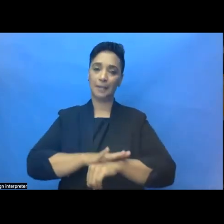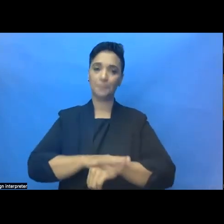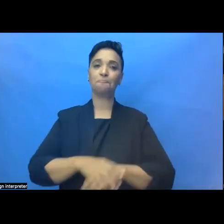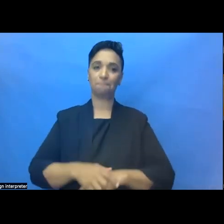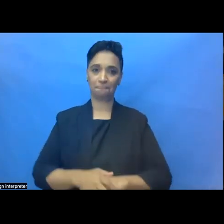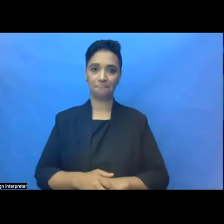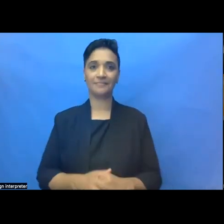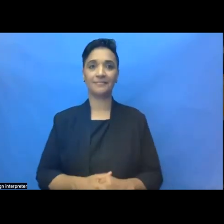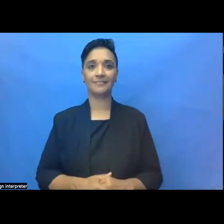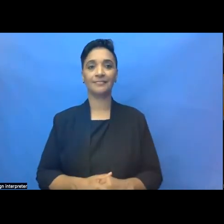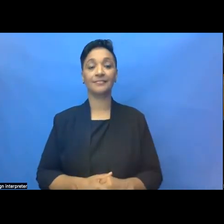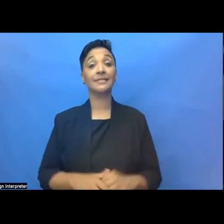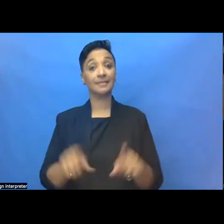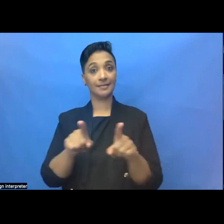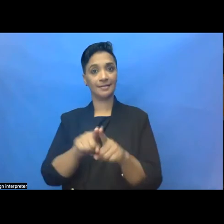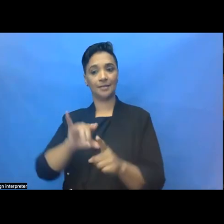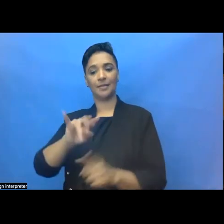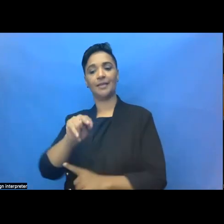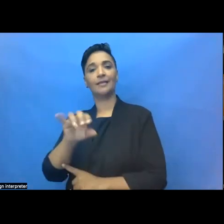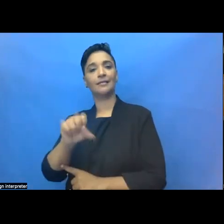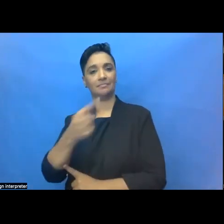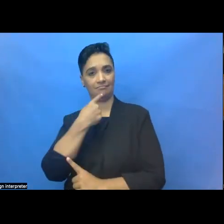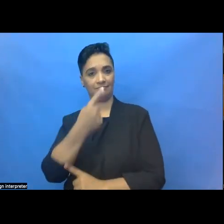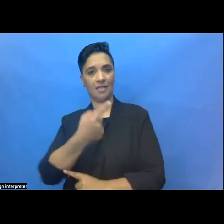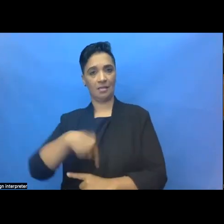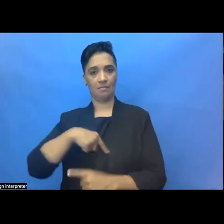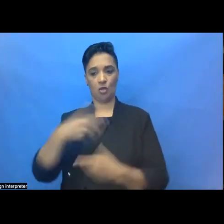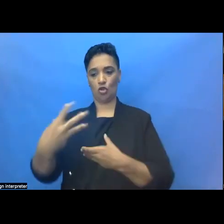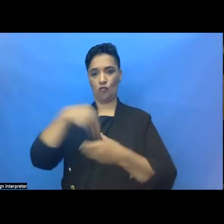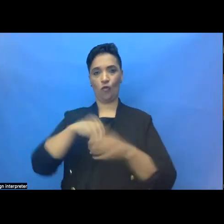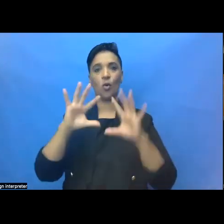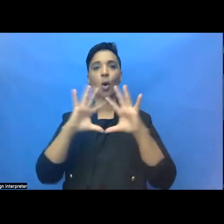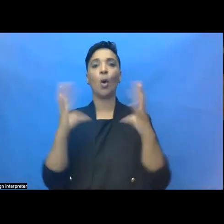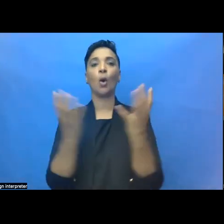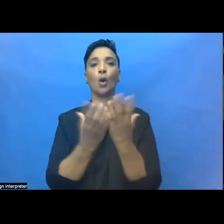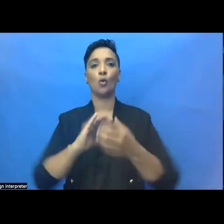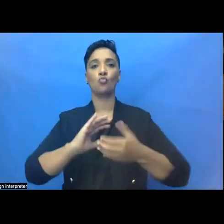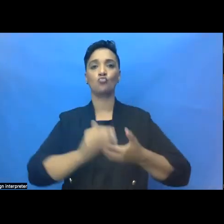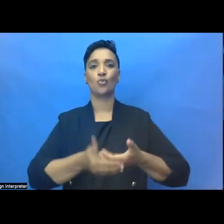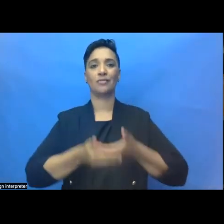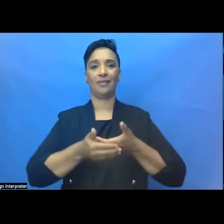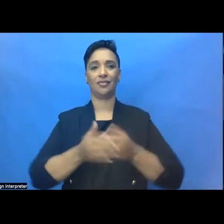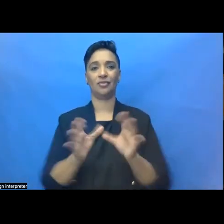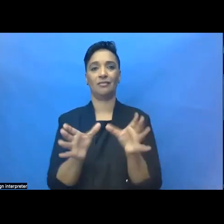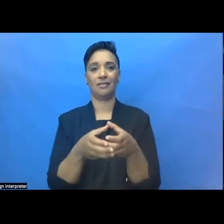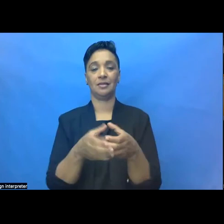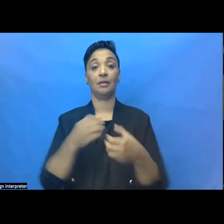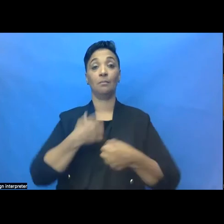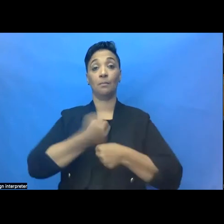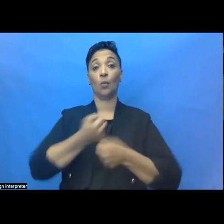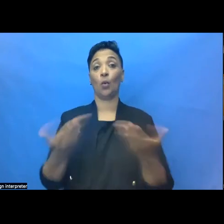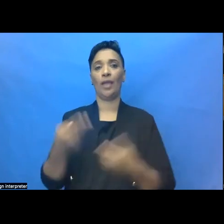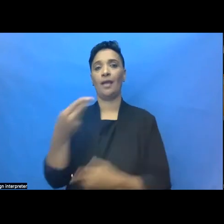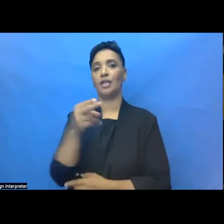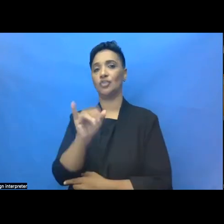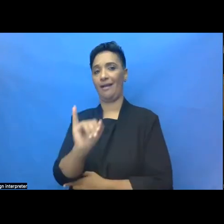So as Ines mentioned, I'm part of the Global Protection Cluster. I work for humanity and inclusion, and have